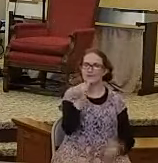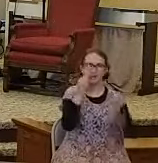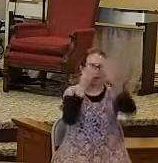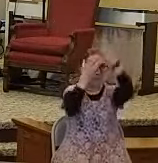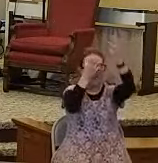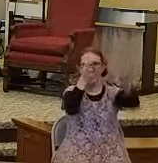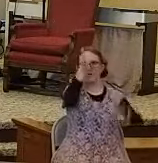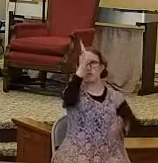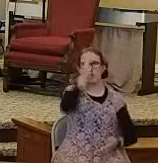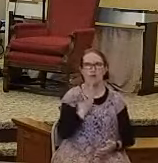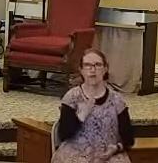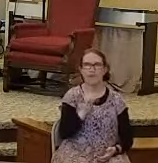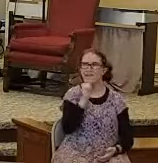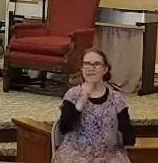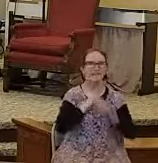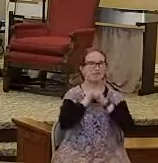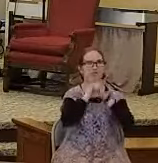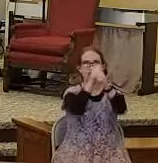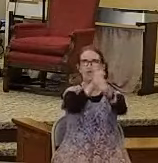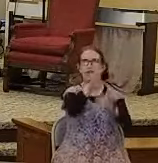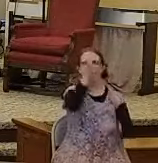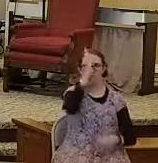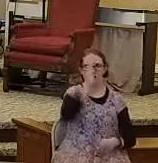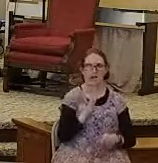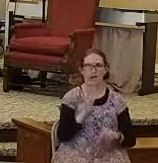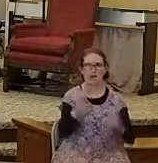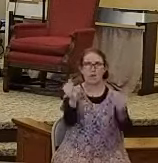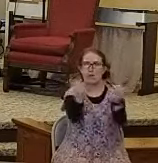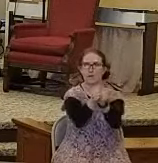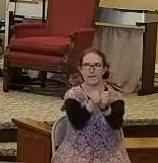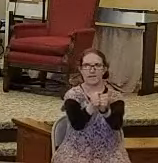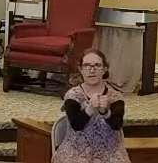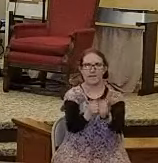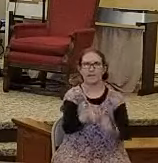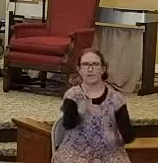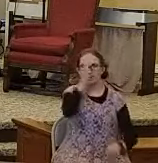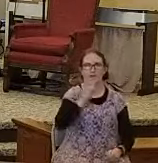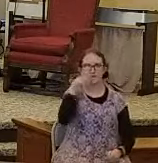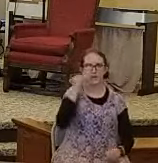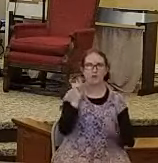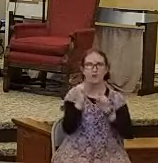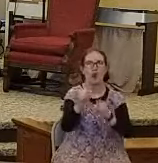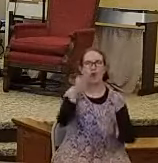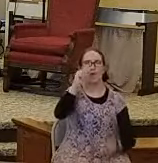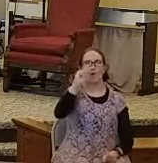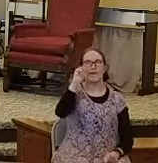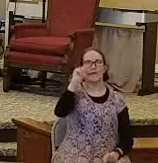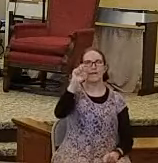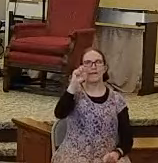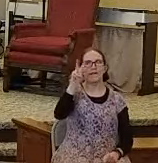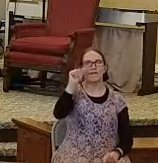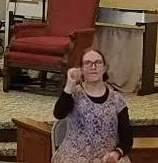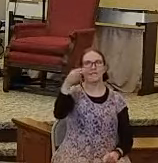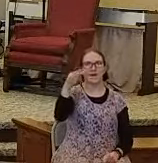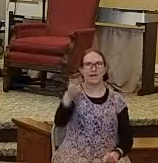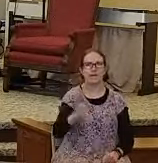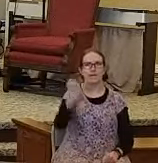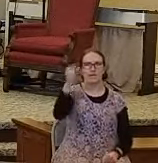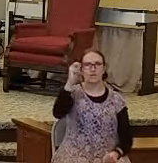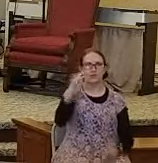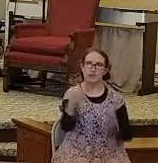God. He didn't trust God to go with him when God said, go to Nineveh.